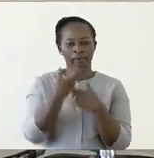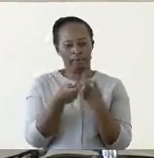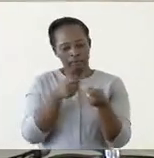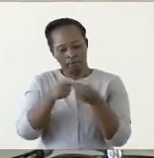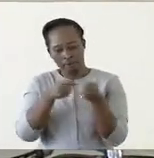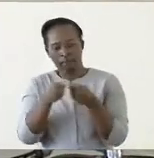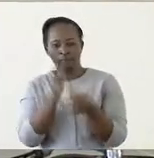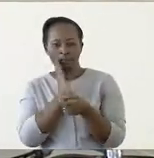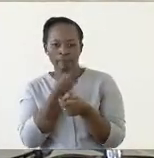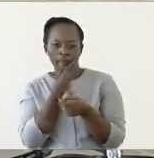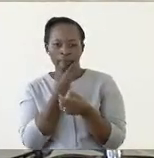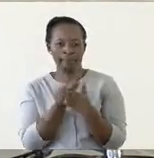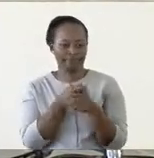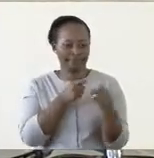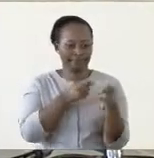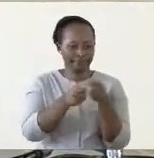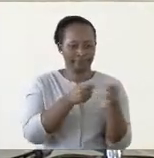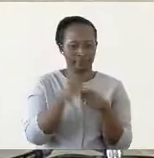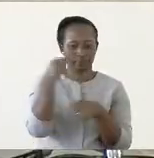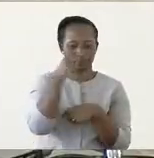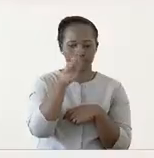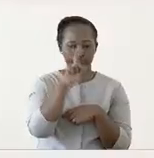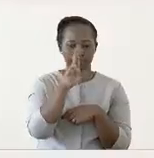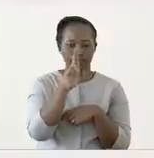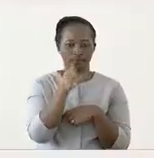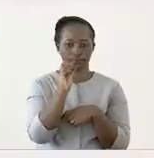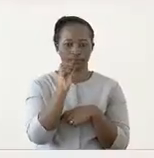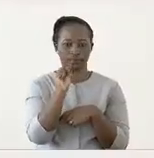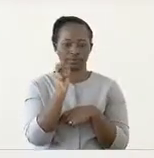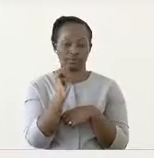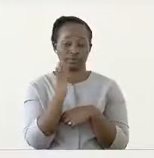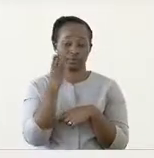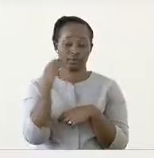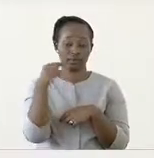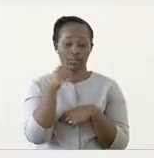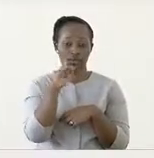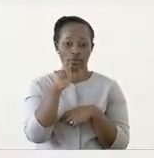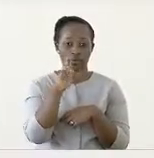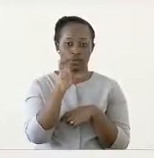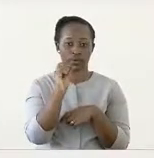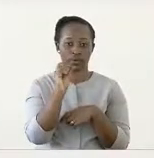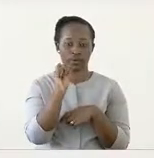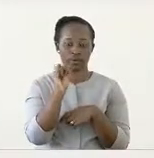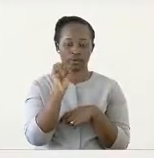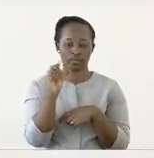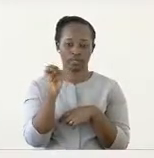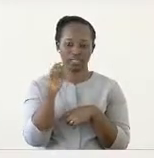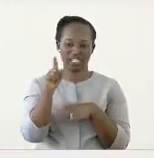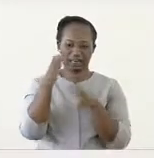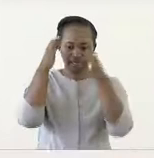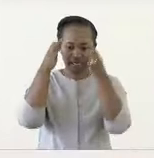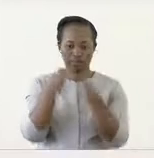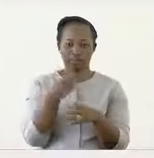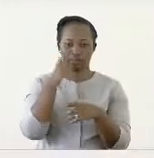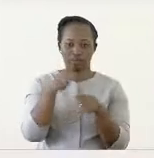water, regulating of glucose. These are the things that has to be regulated. These are